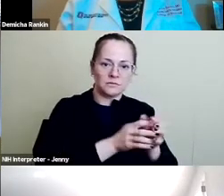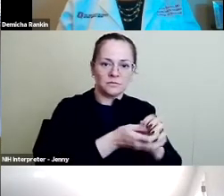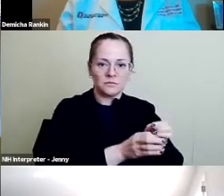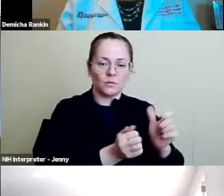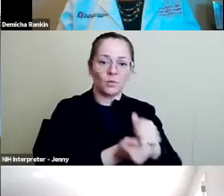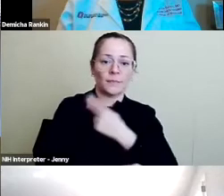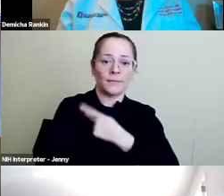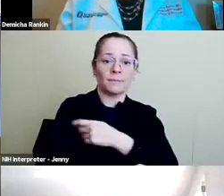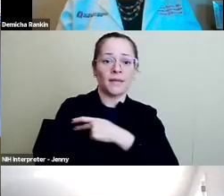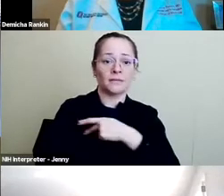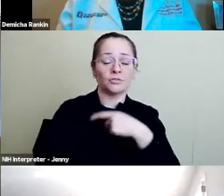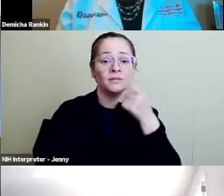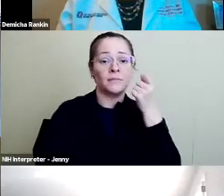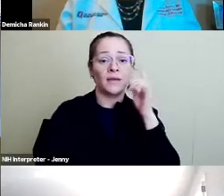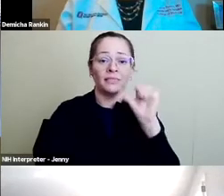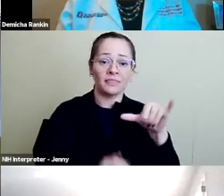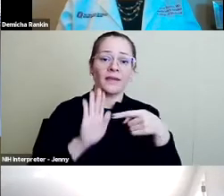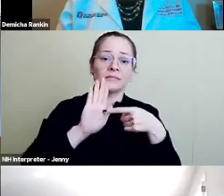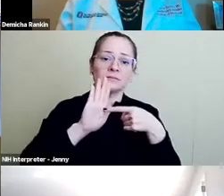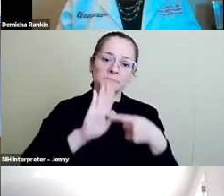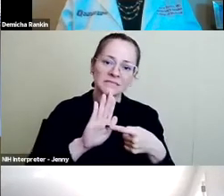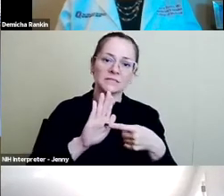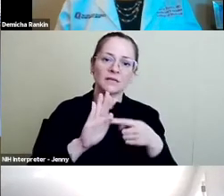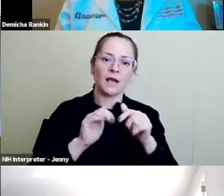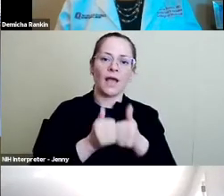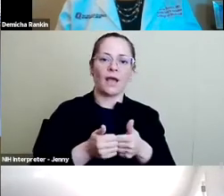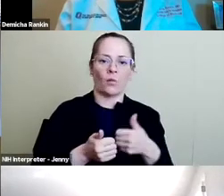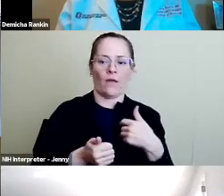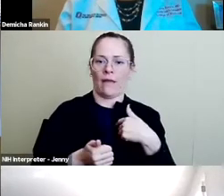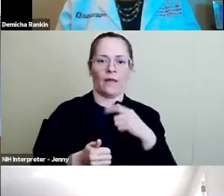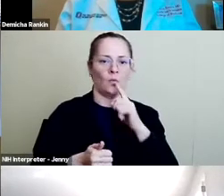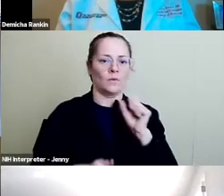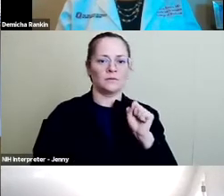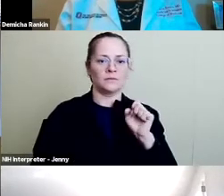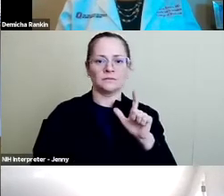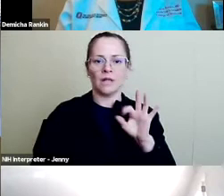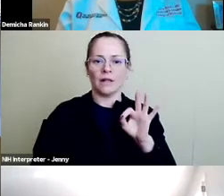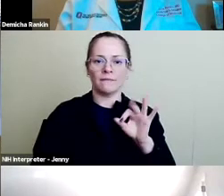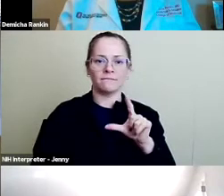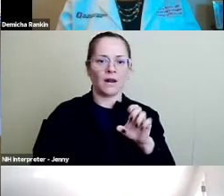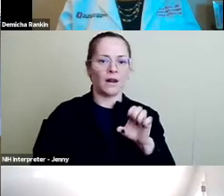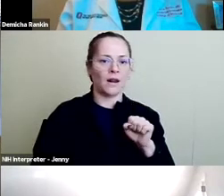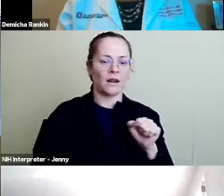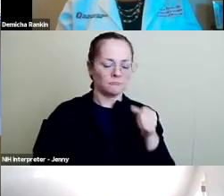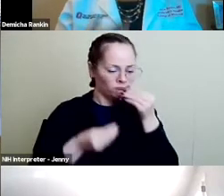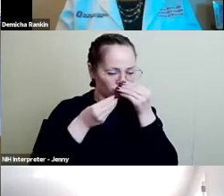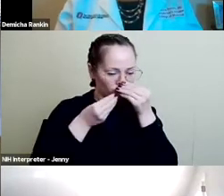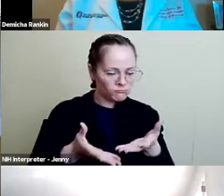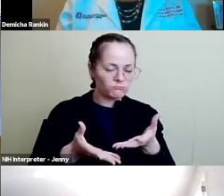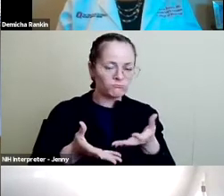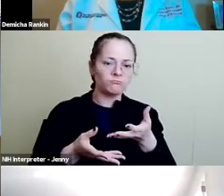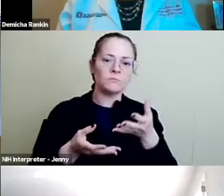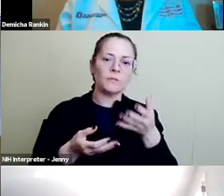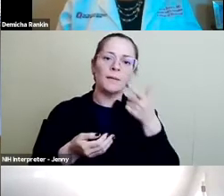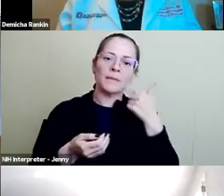speaks to the selfless nature of anyone that's pursuing any pre-health and that we are giving of